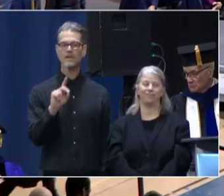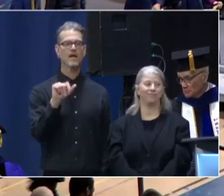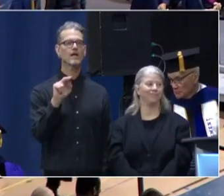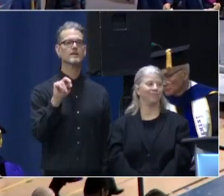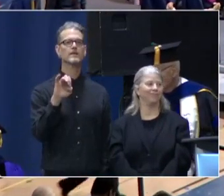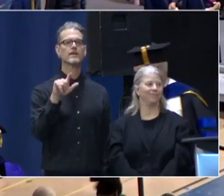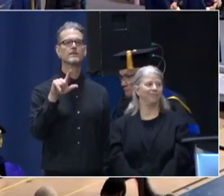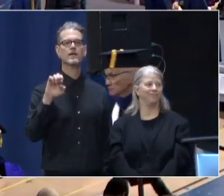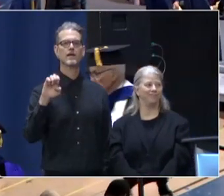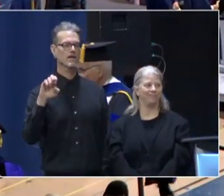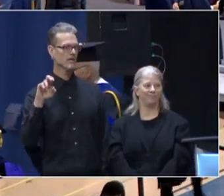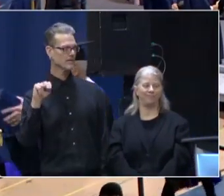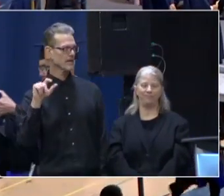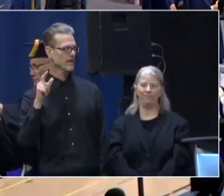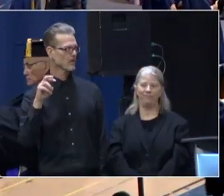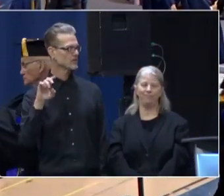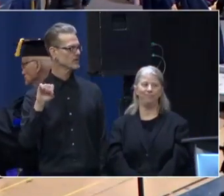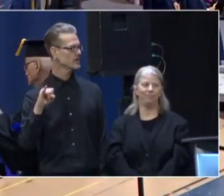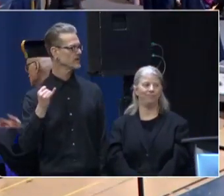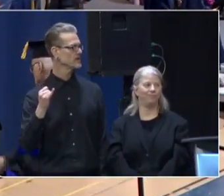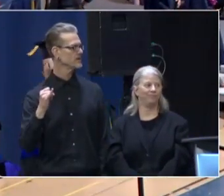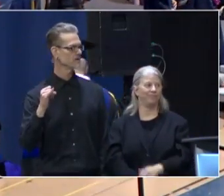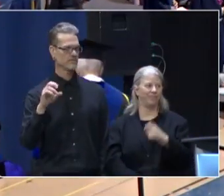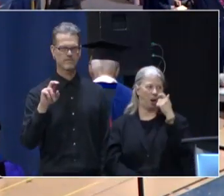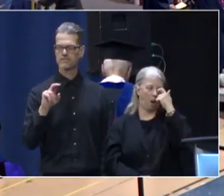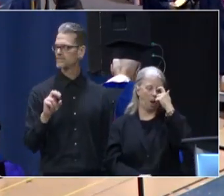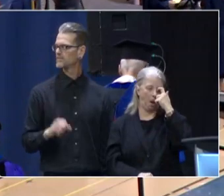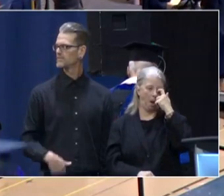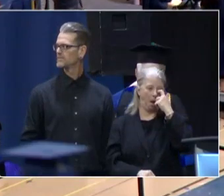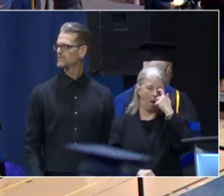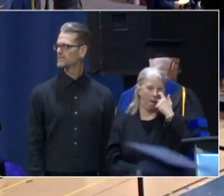Danielle Higashi.